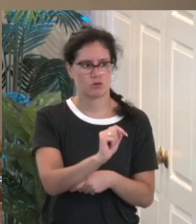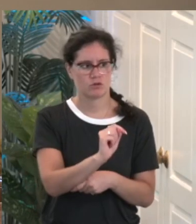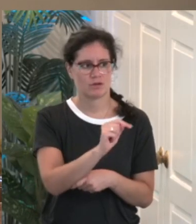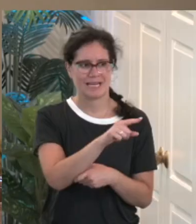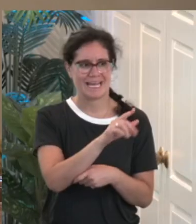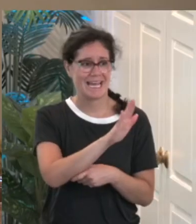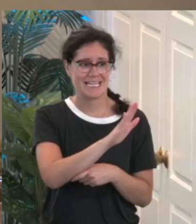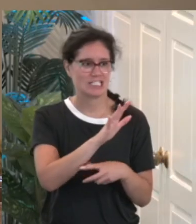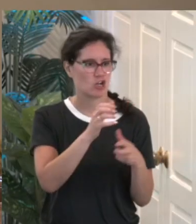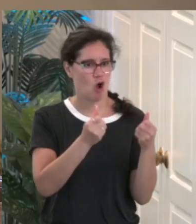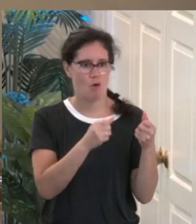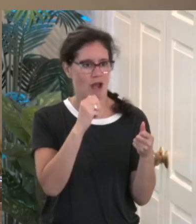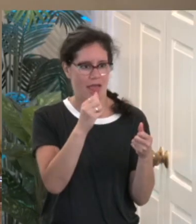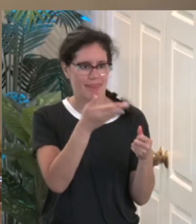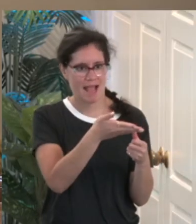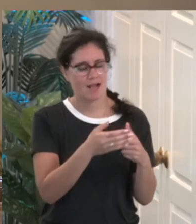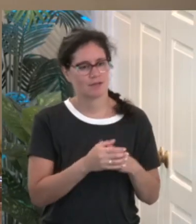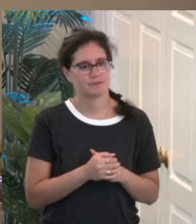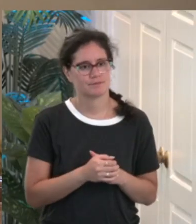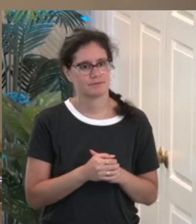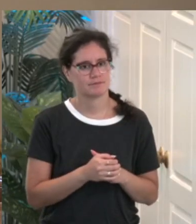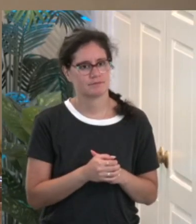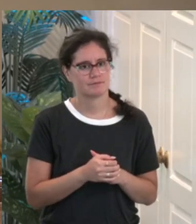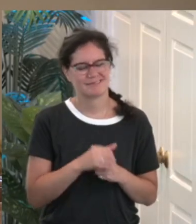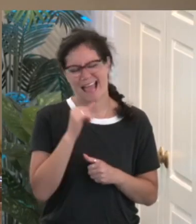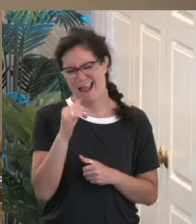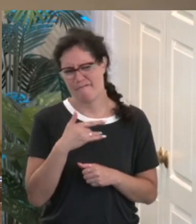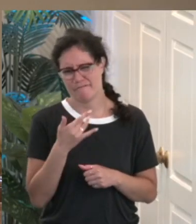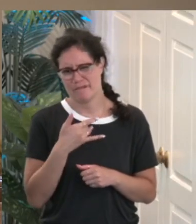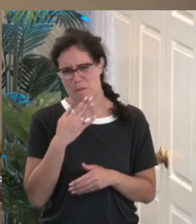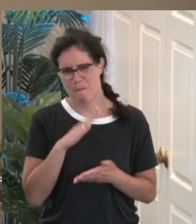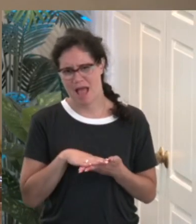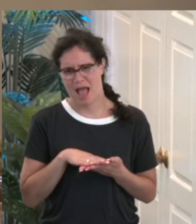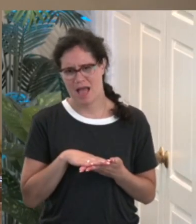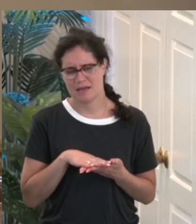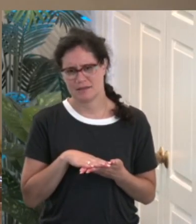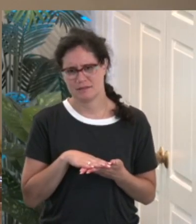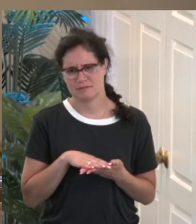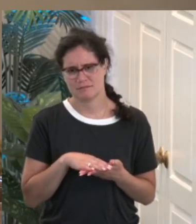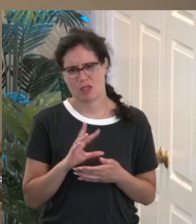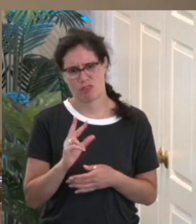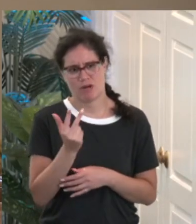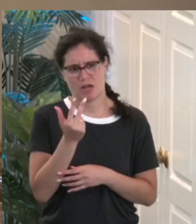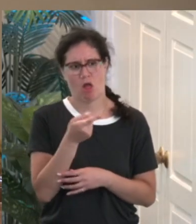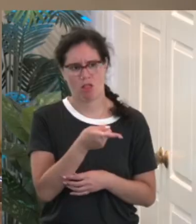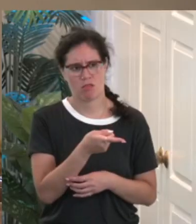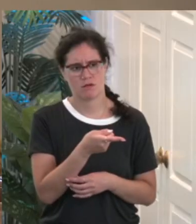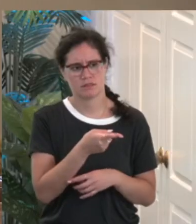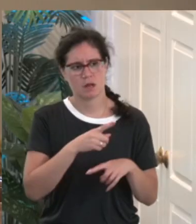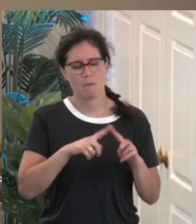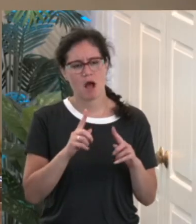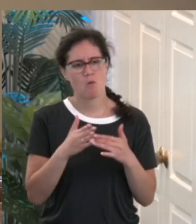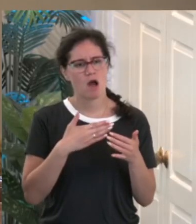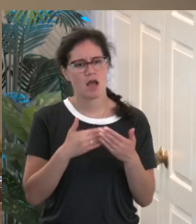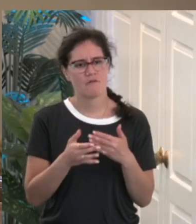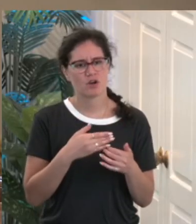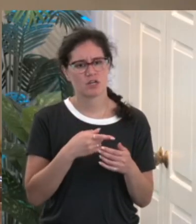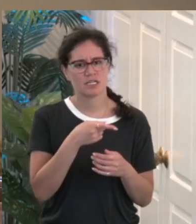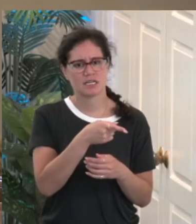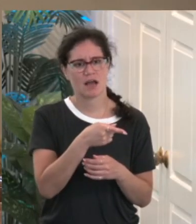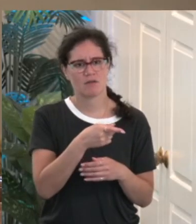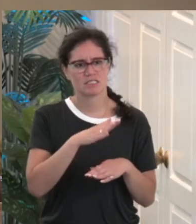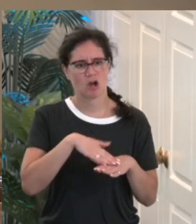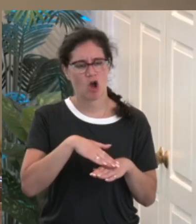there. And I said, I didn't feel bad about it. Not just because it's $3, but because whatever it was that was on